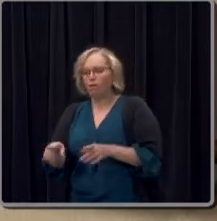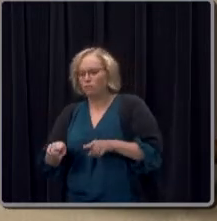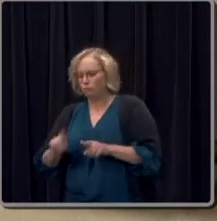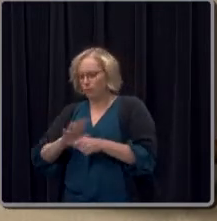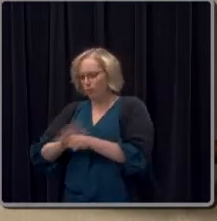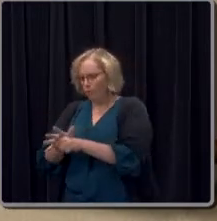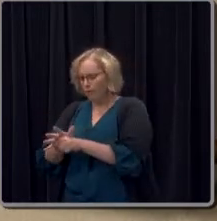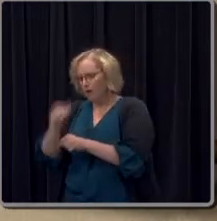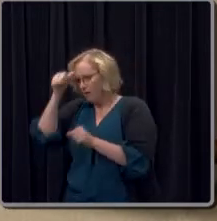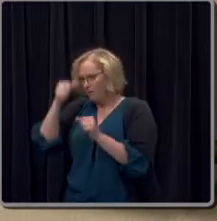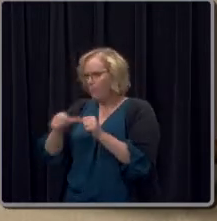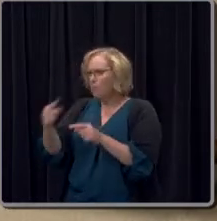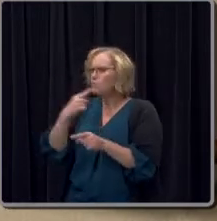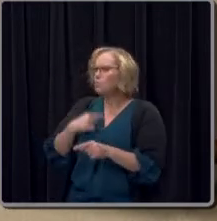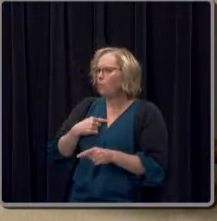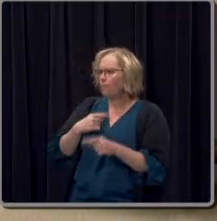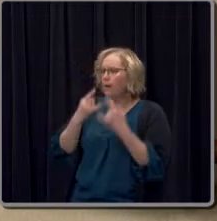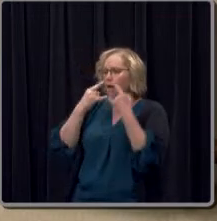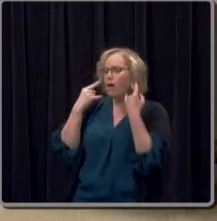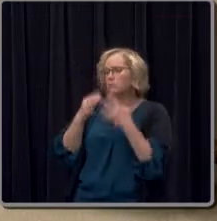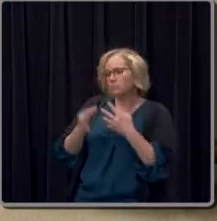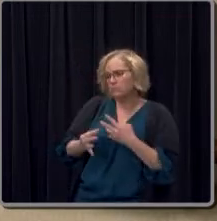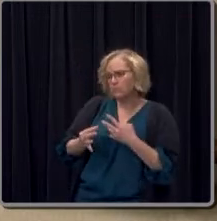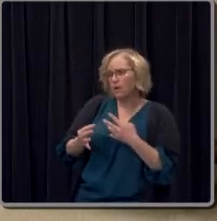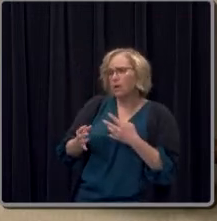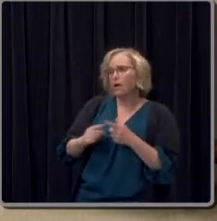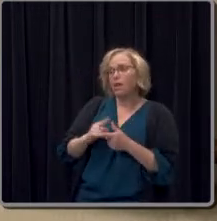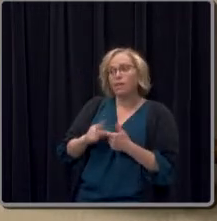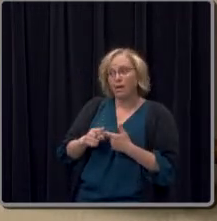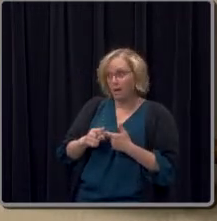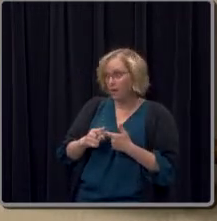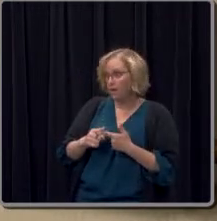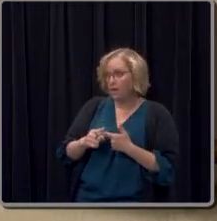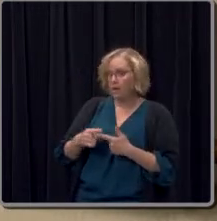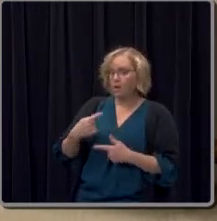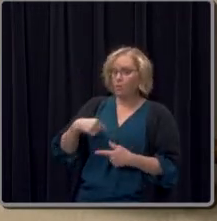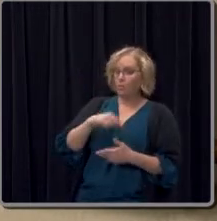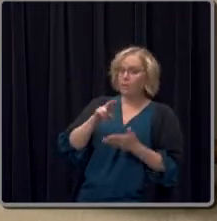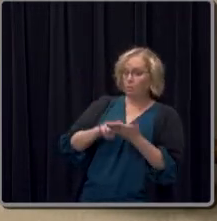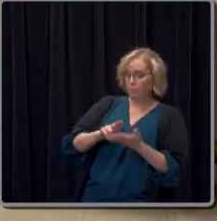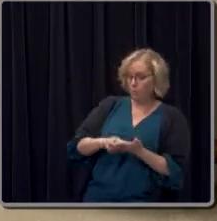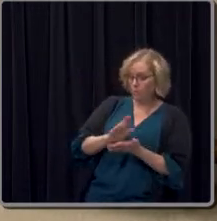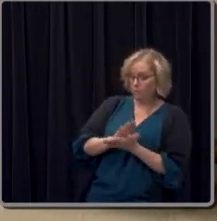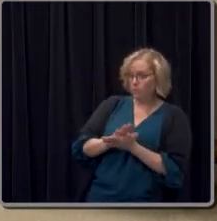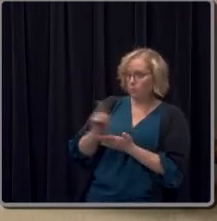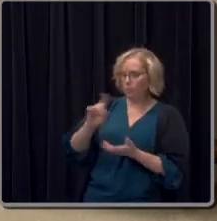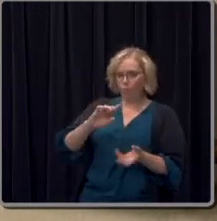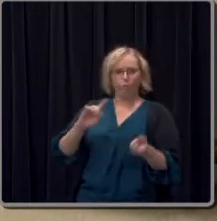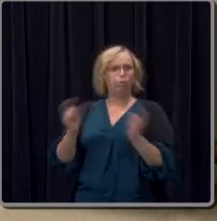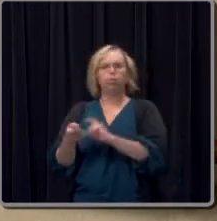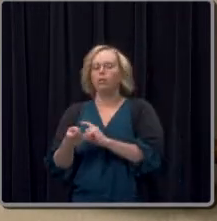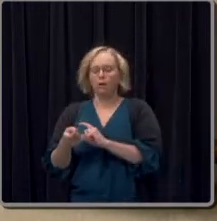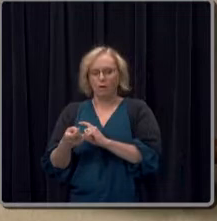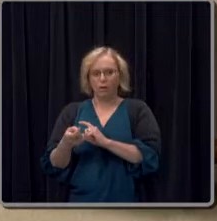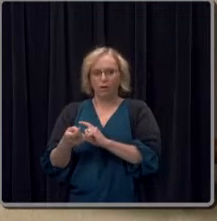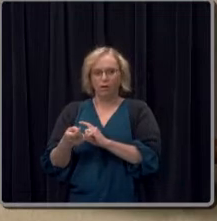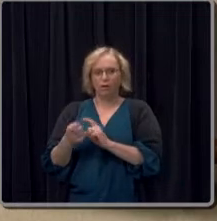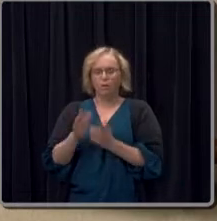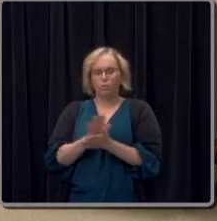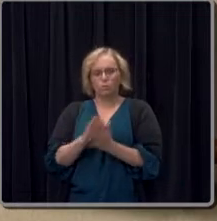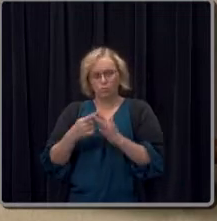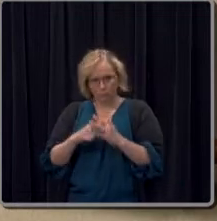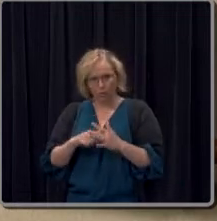when you told us that masks would be optional, but then as soon as we enrolled our kids, you did a complete bait and switch when school